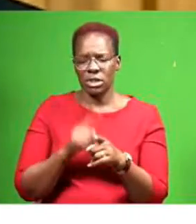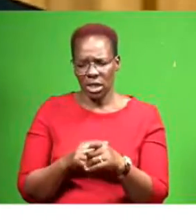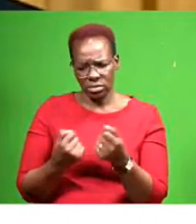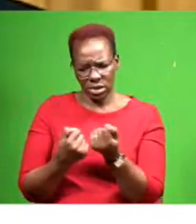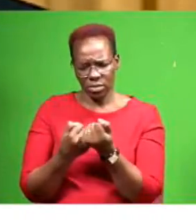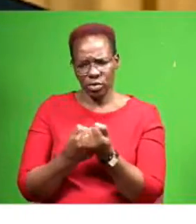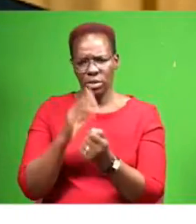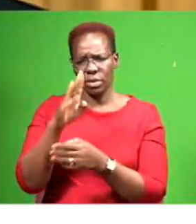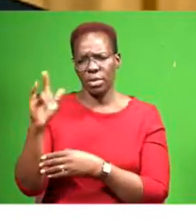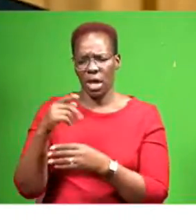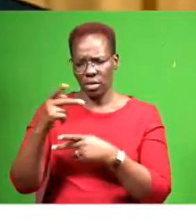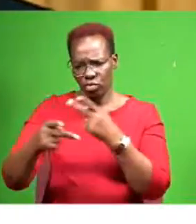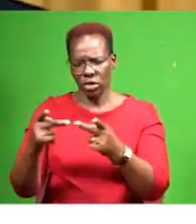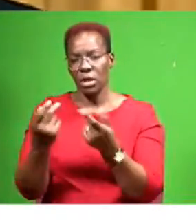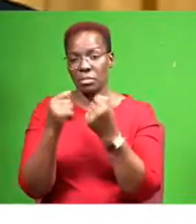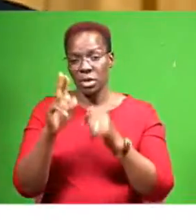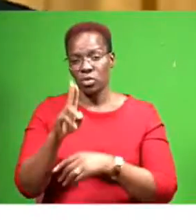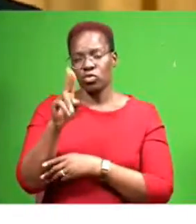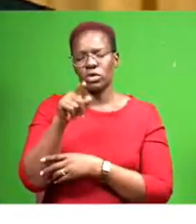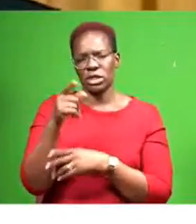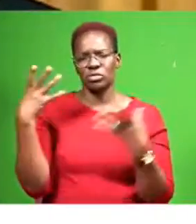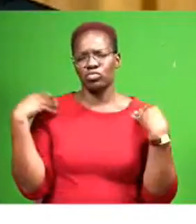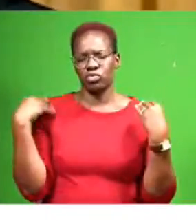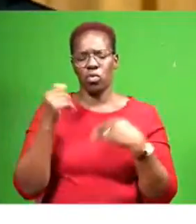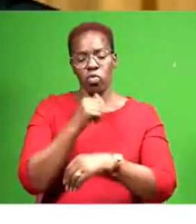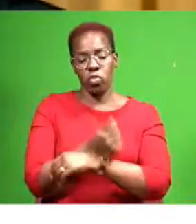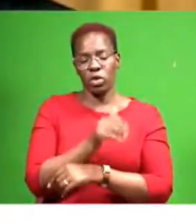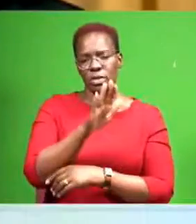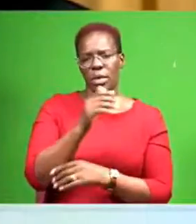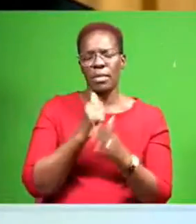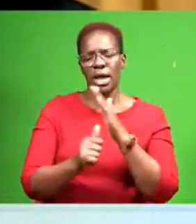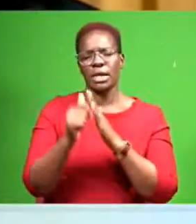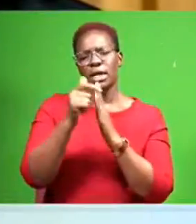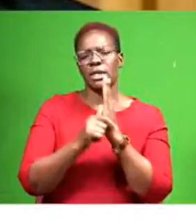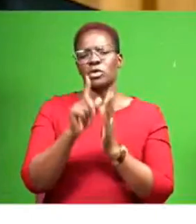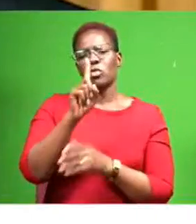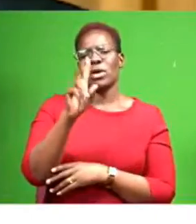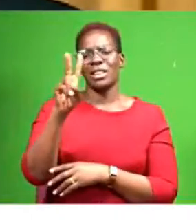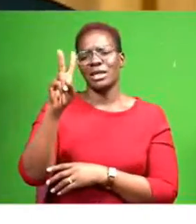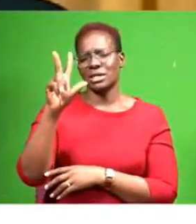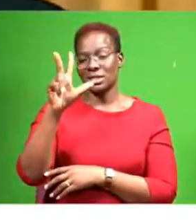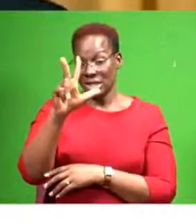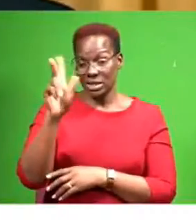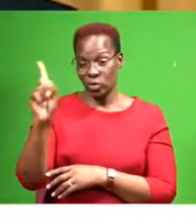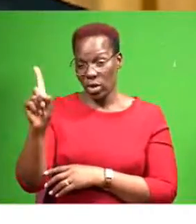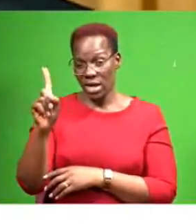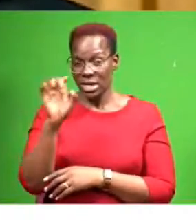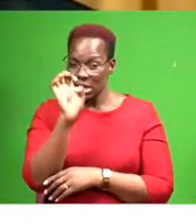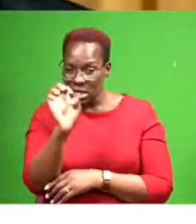BBI process, the President was exercising his authority under Article 131E, as read with